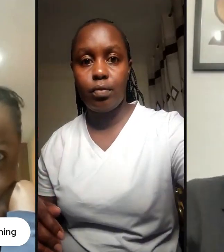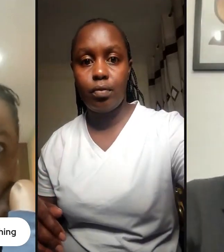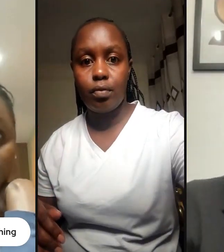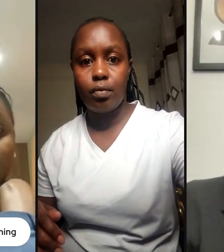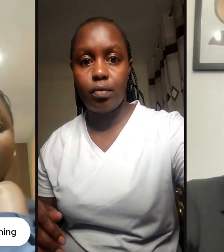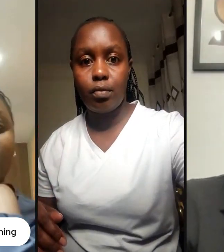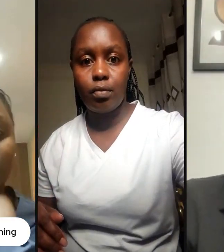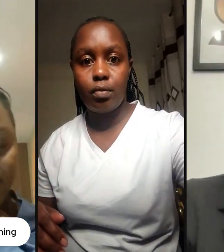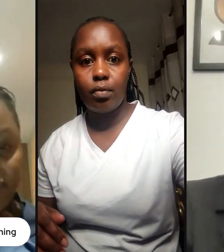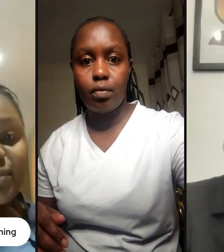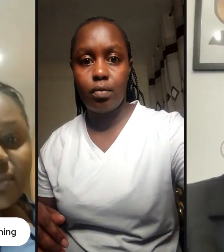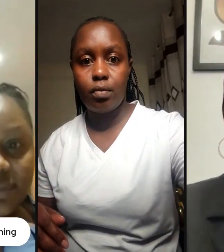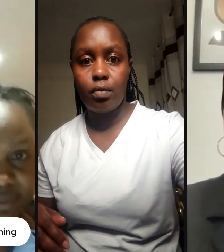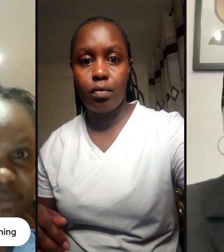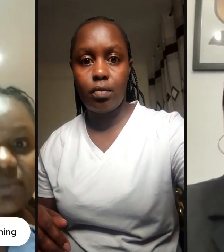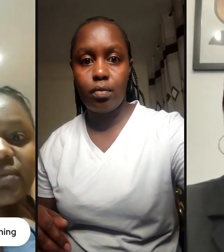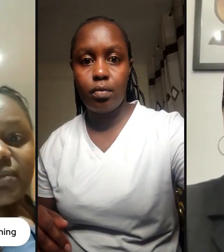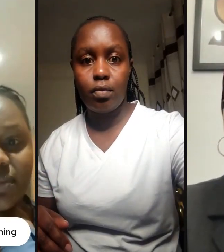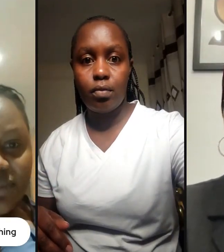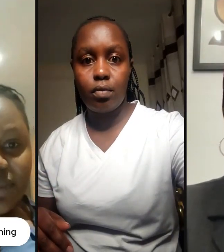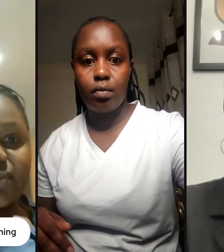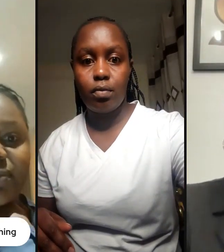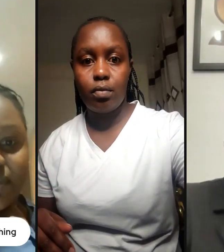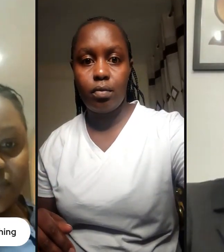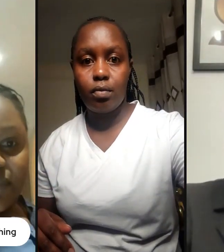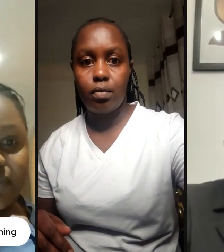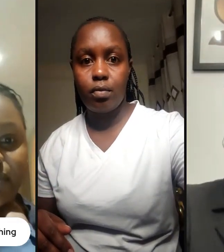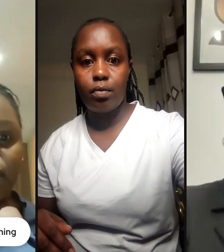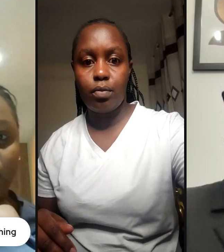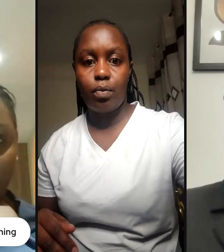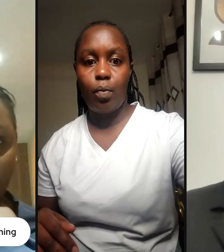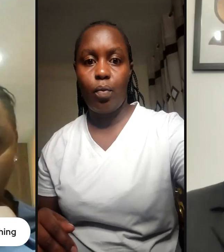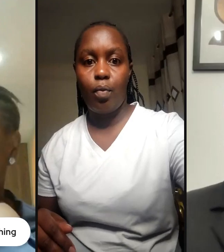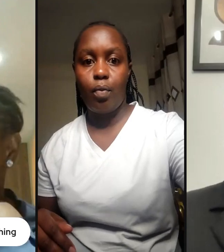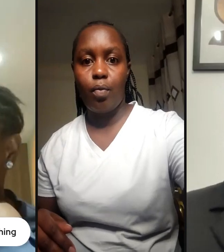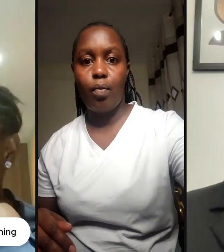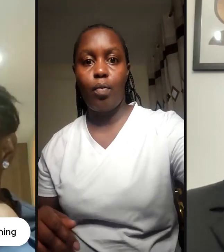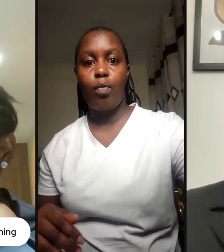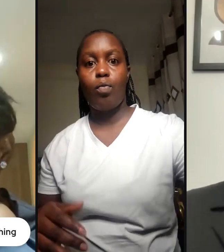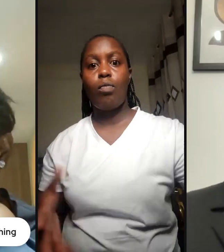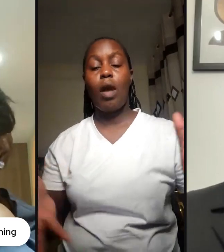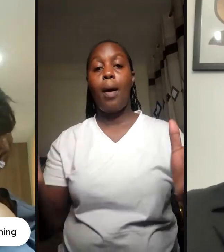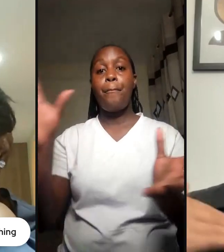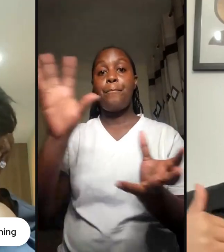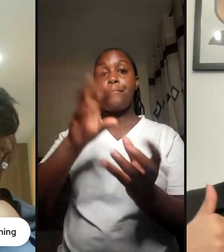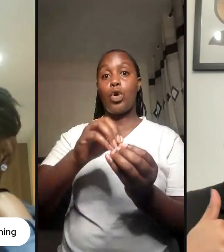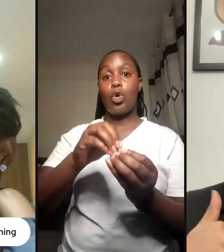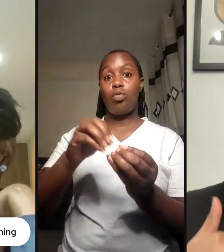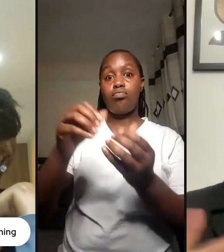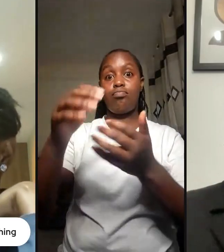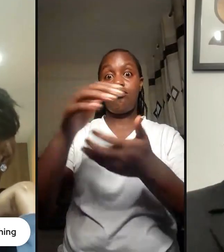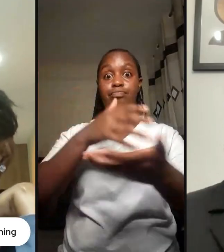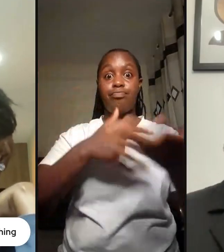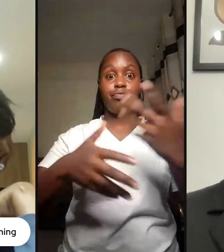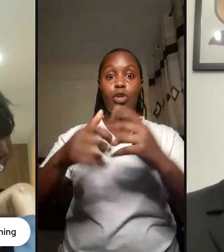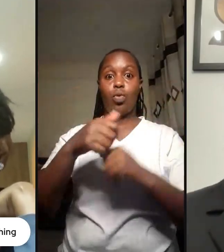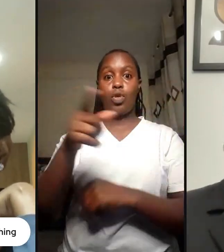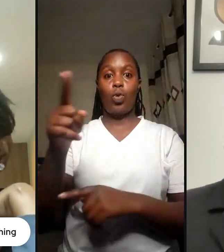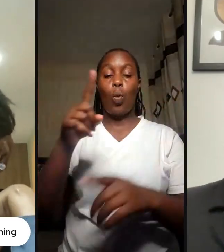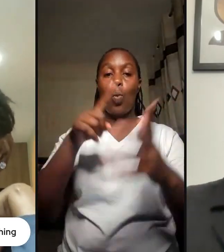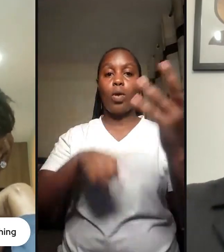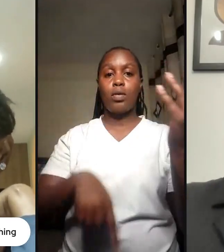Which day do they engage with you the most? And what do they engage in? On weekends, personally, I love